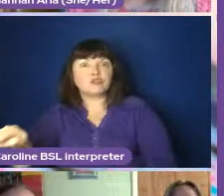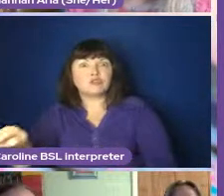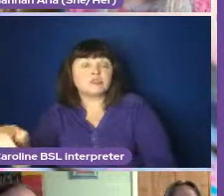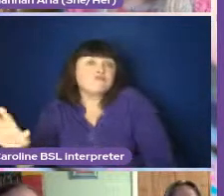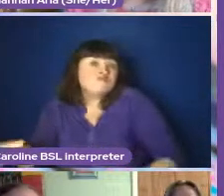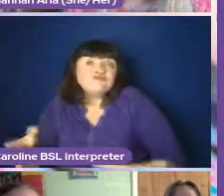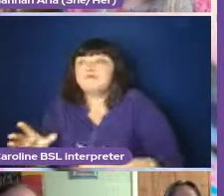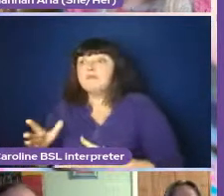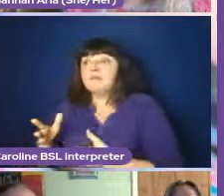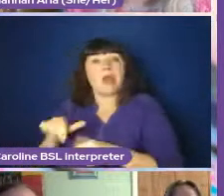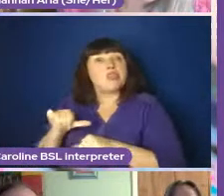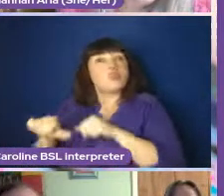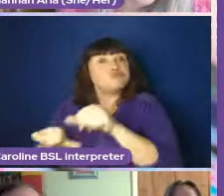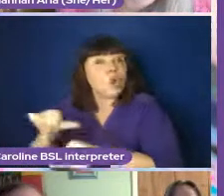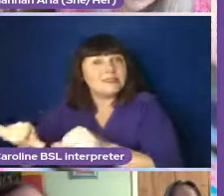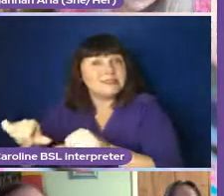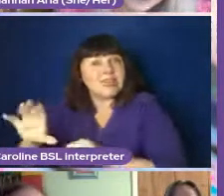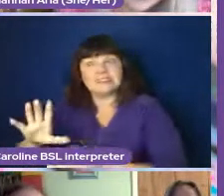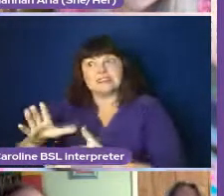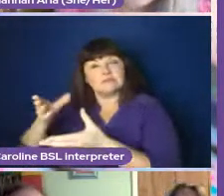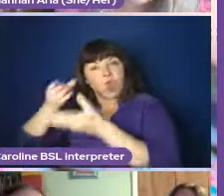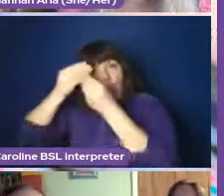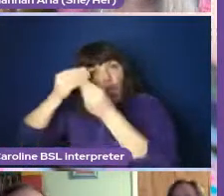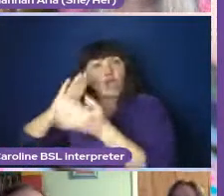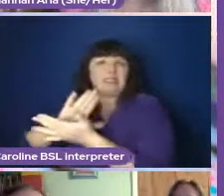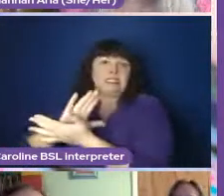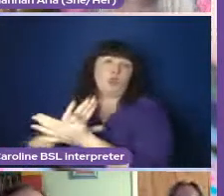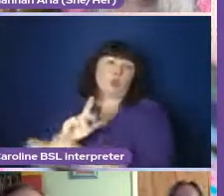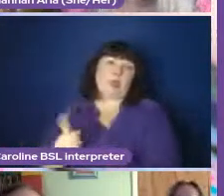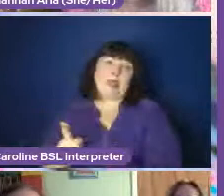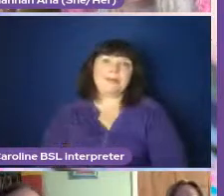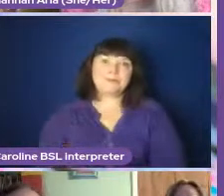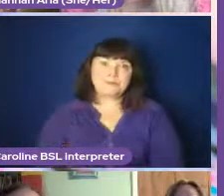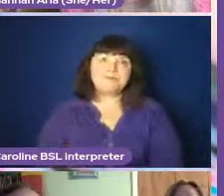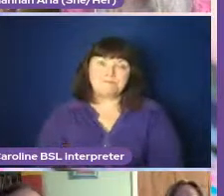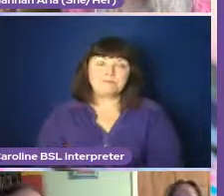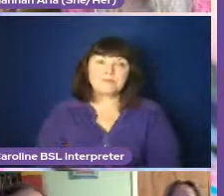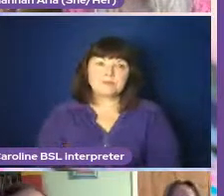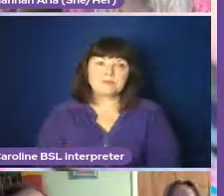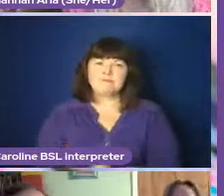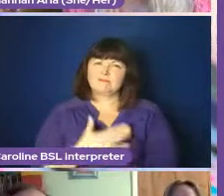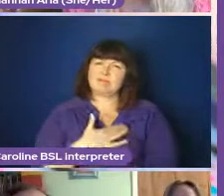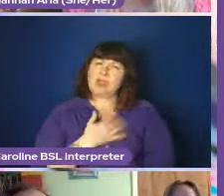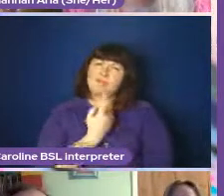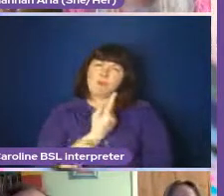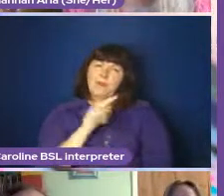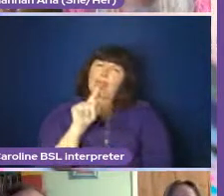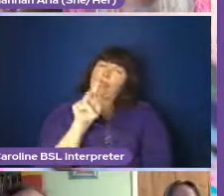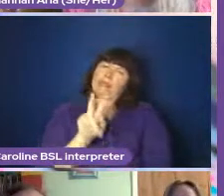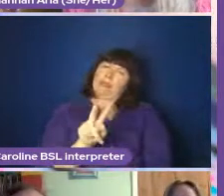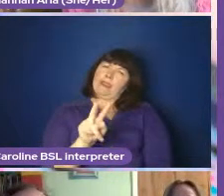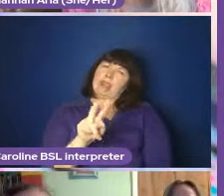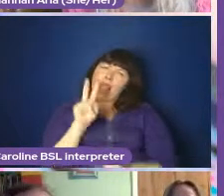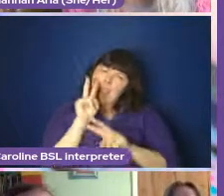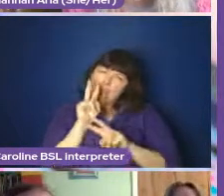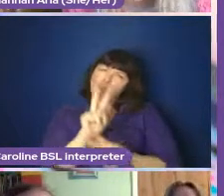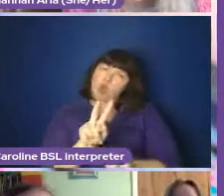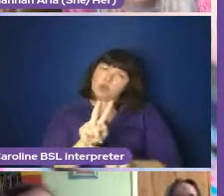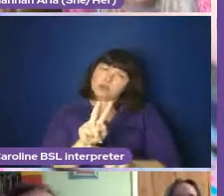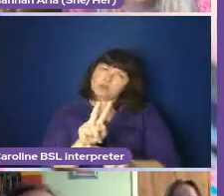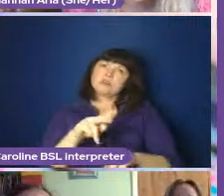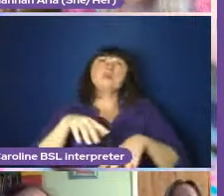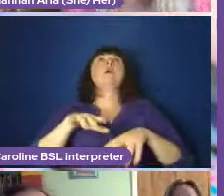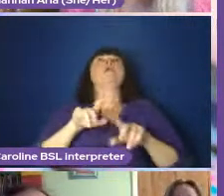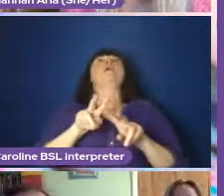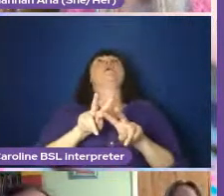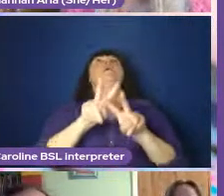from that process. So that is a perfect example, Pete. Thank you. And to me, it reminds me of a comet, because you're very into your space